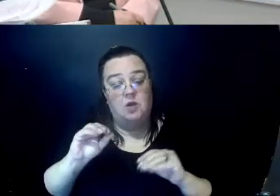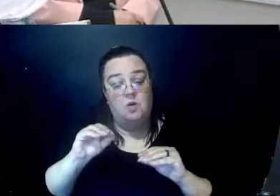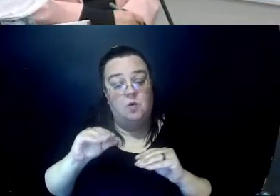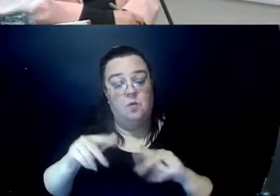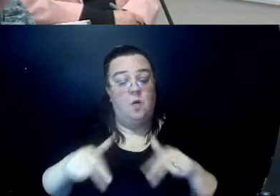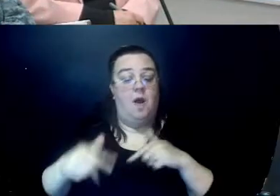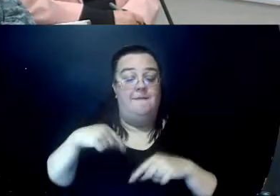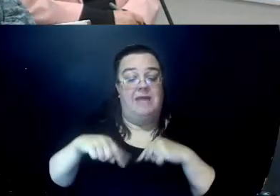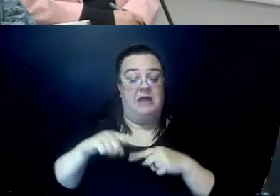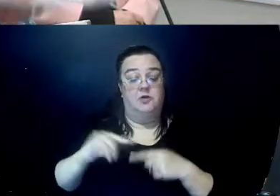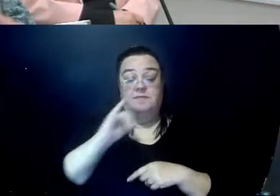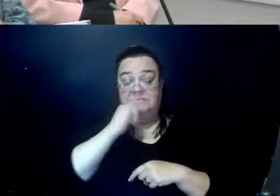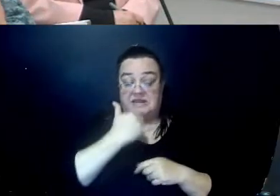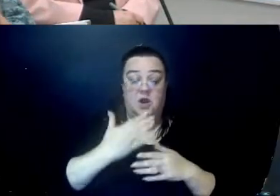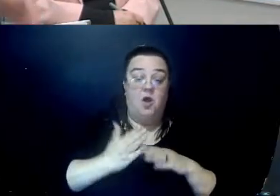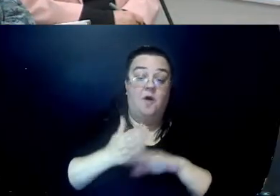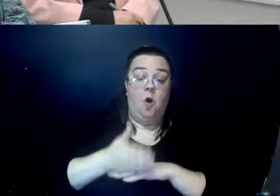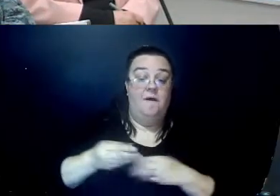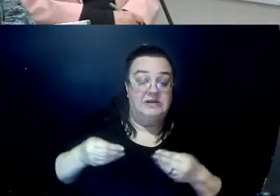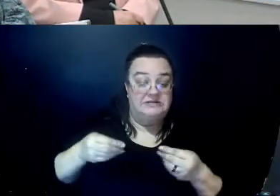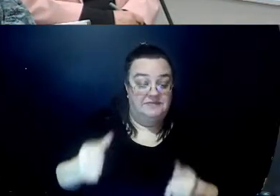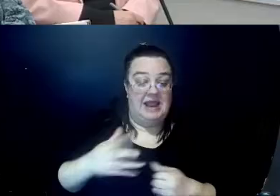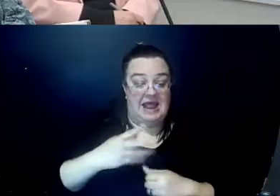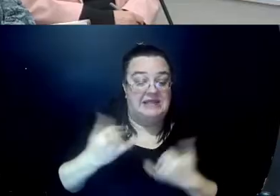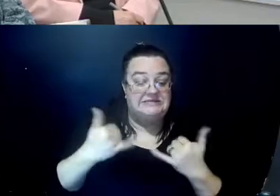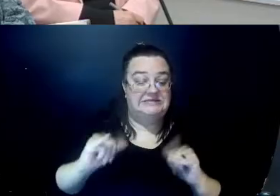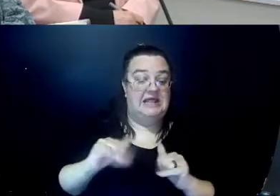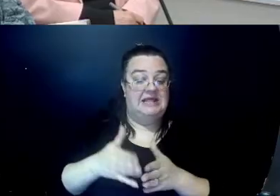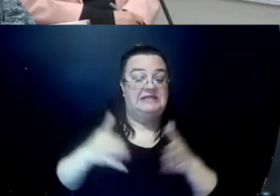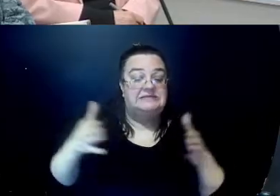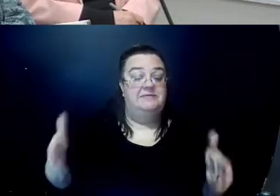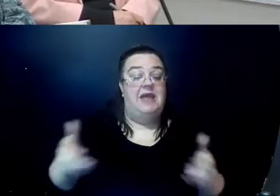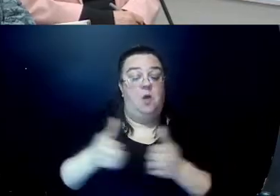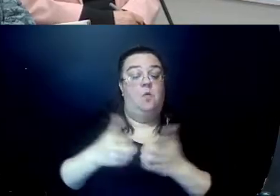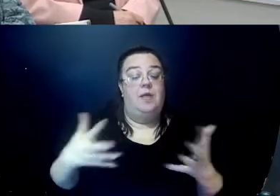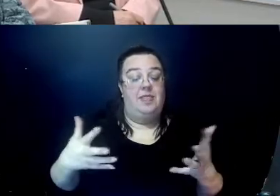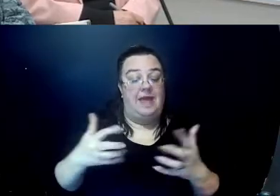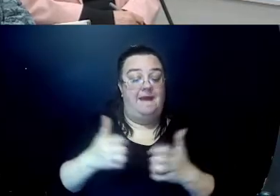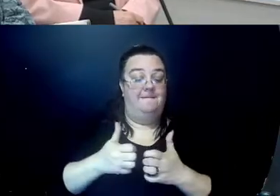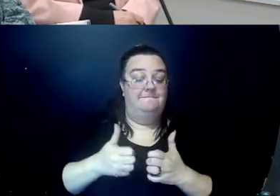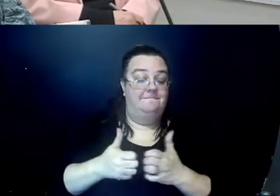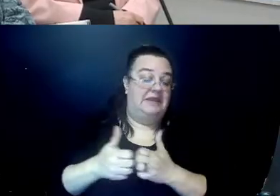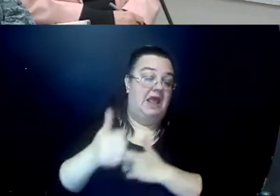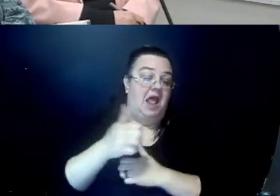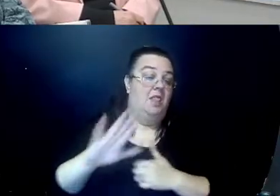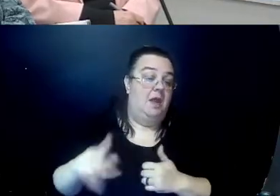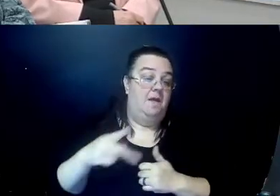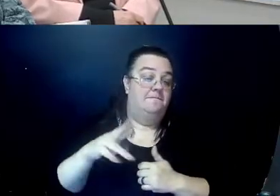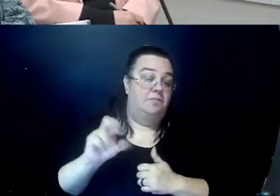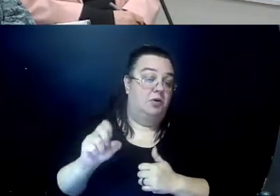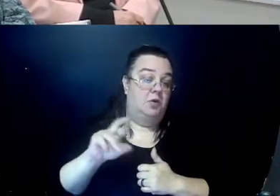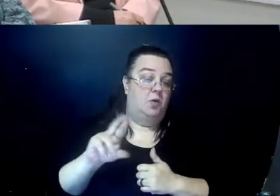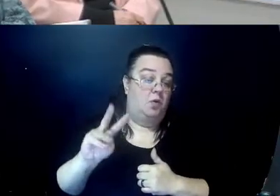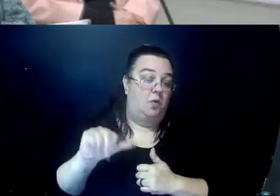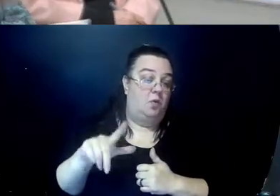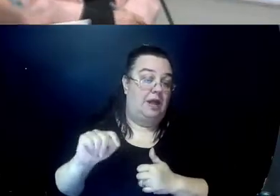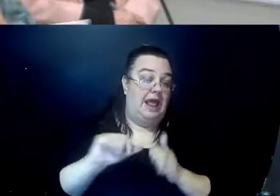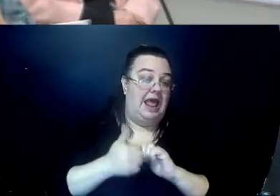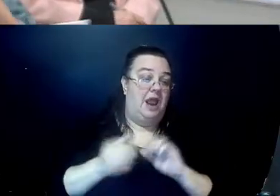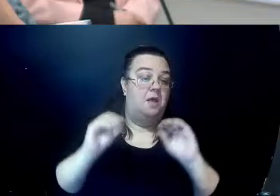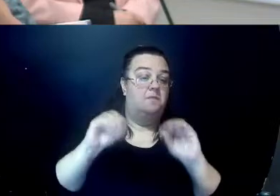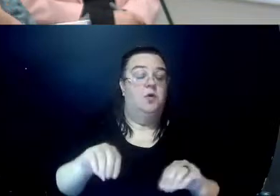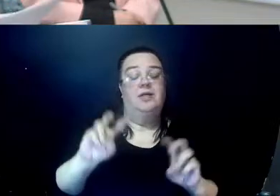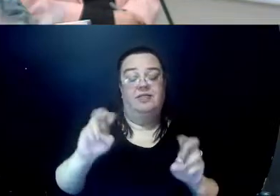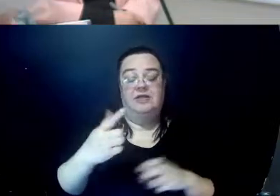overspending and still expand without beyond their purse or their wallet. So how do you put the genie back in the